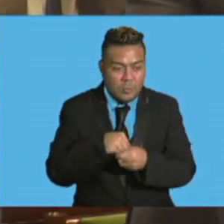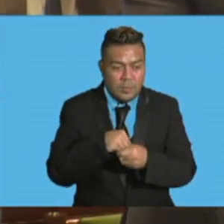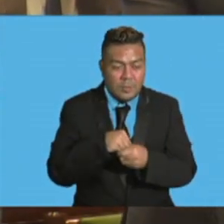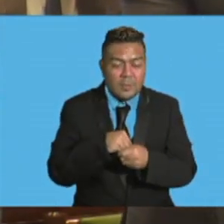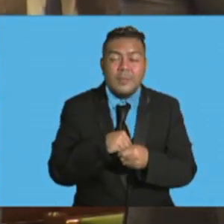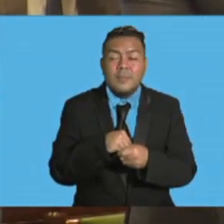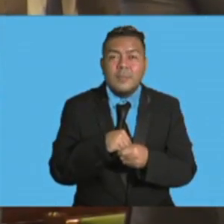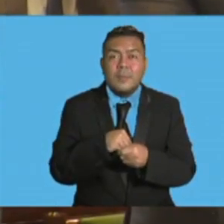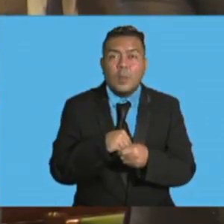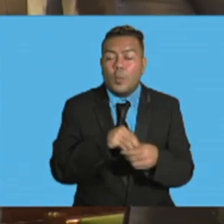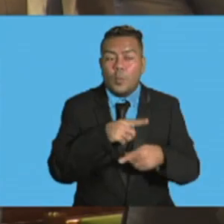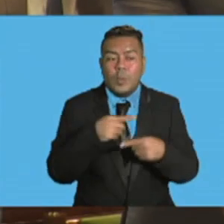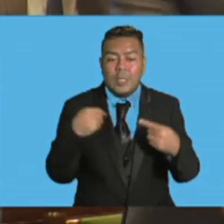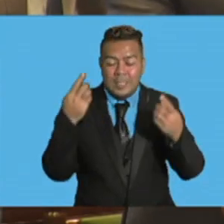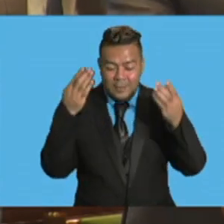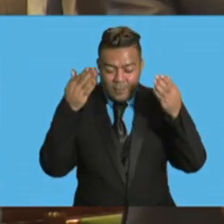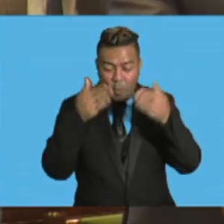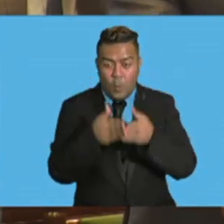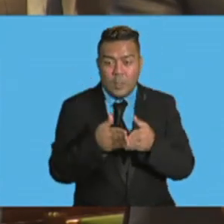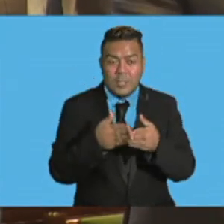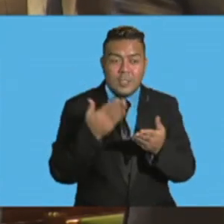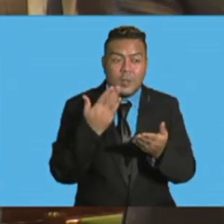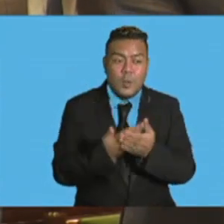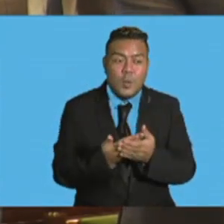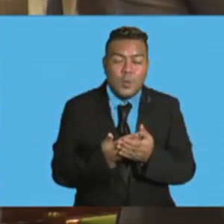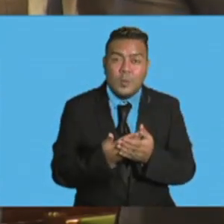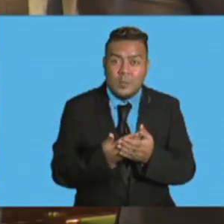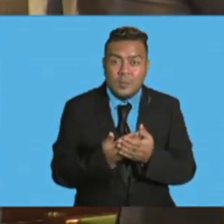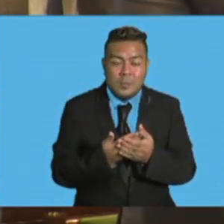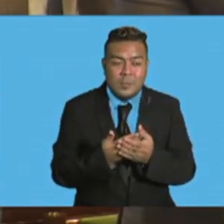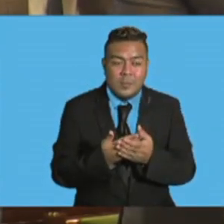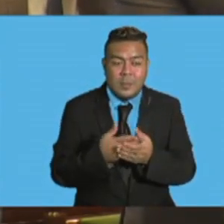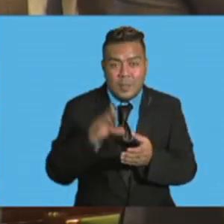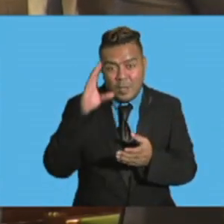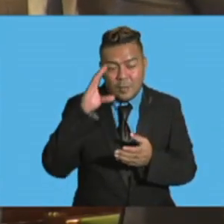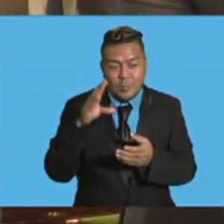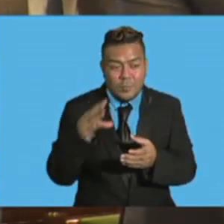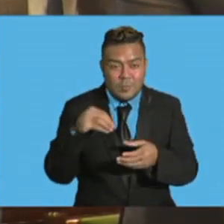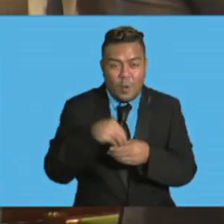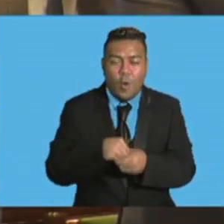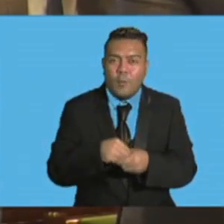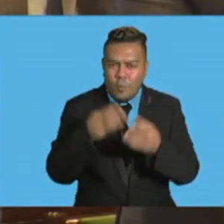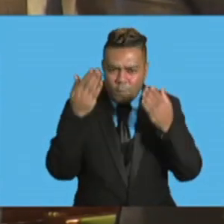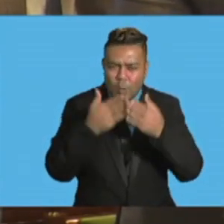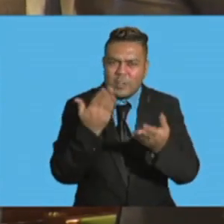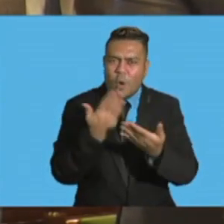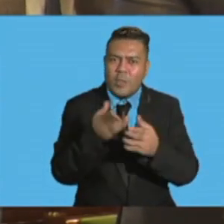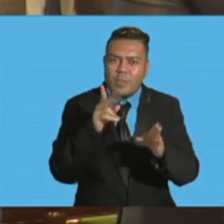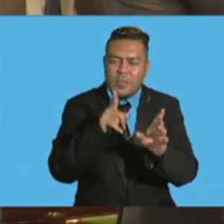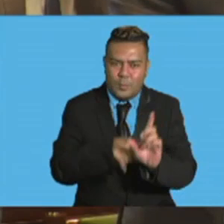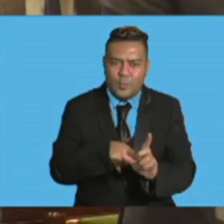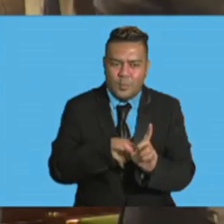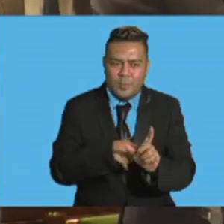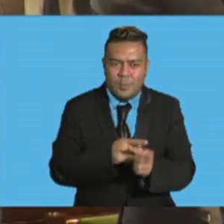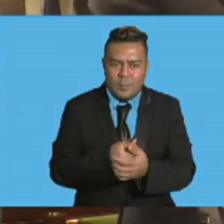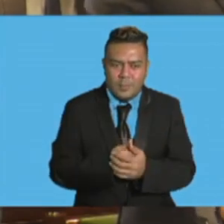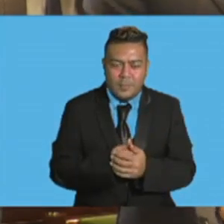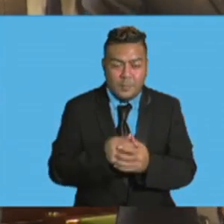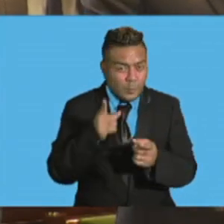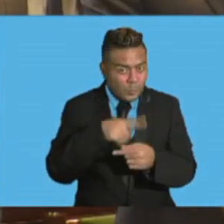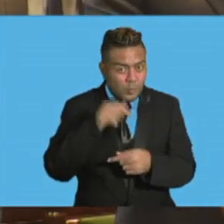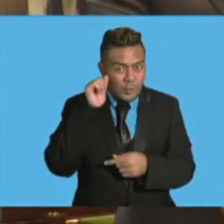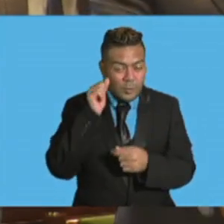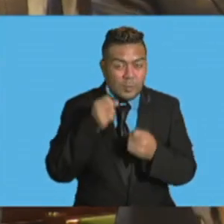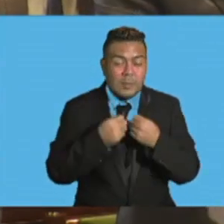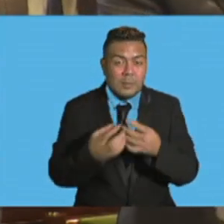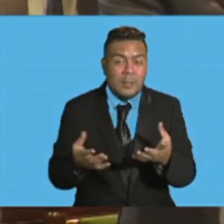Mr. Speaker, so we decided to focus our host country seminar on the youth. We knew from the start that it was an opportunity